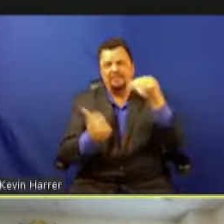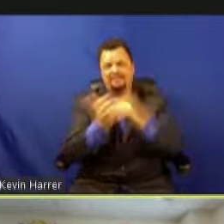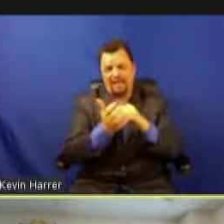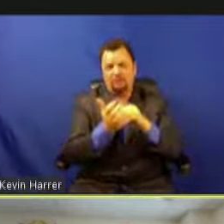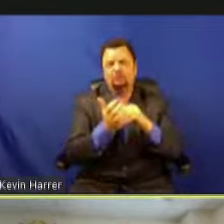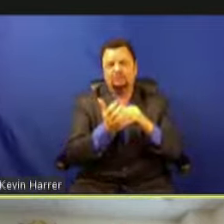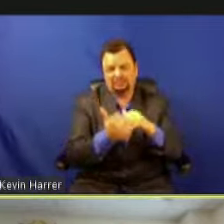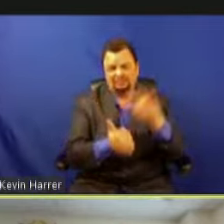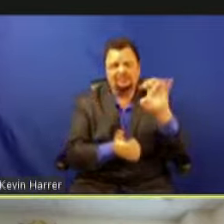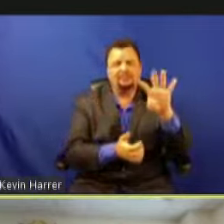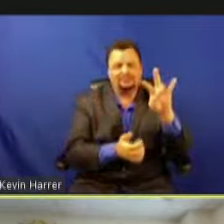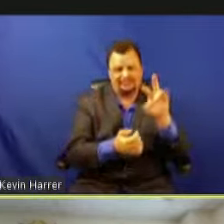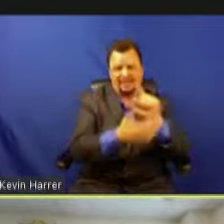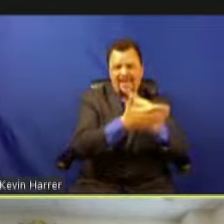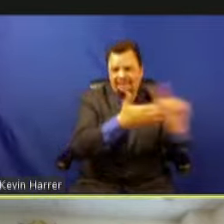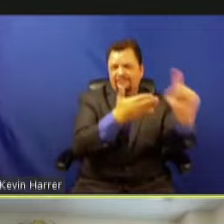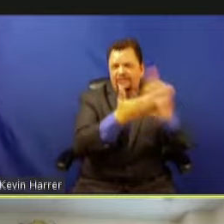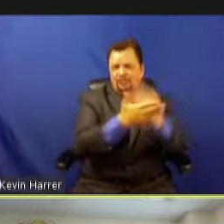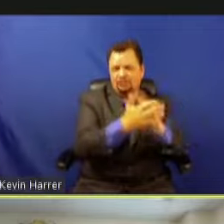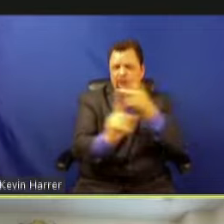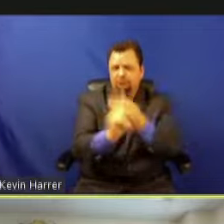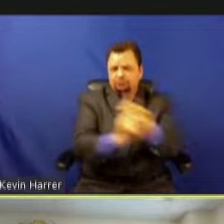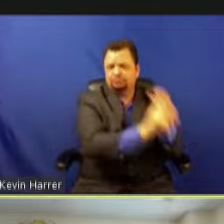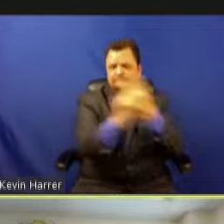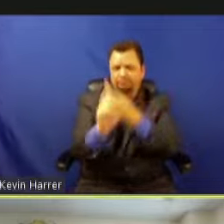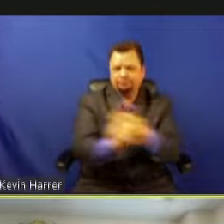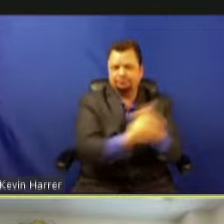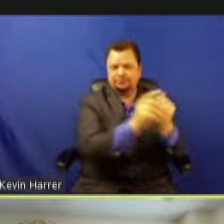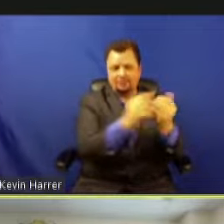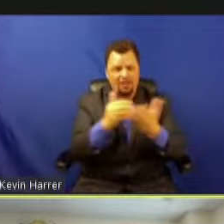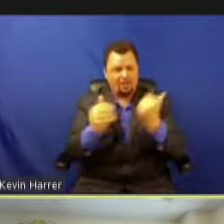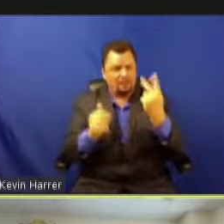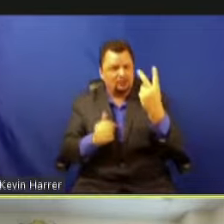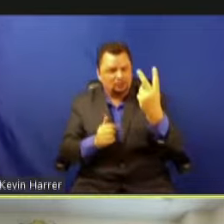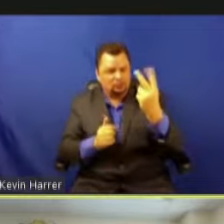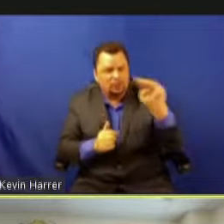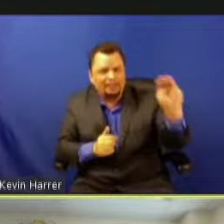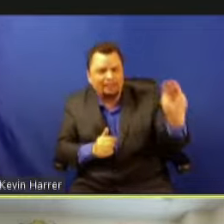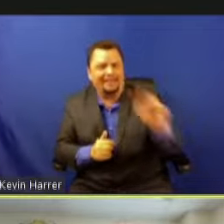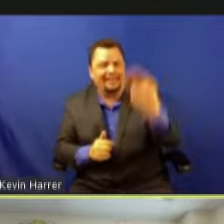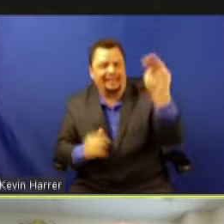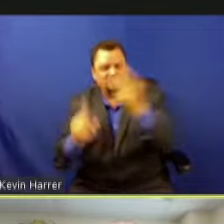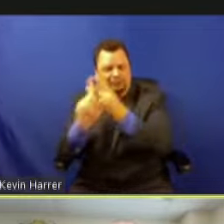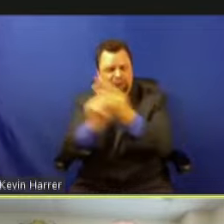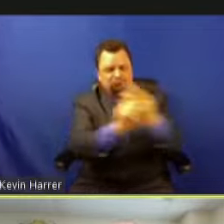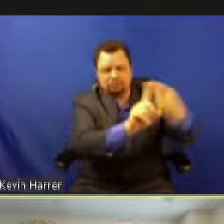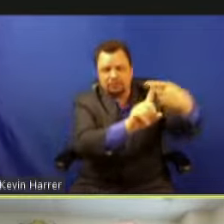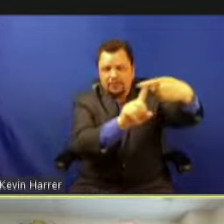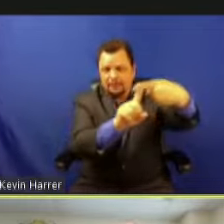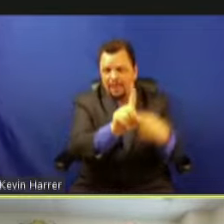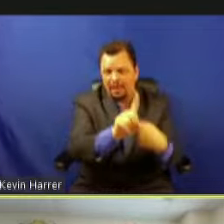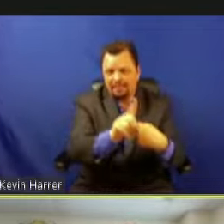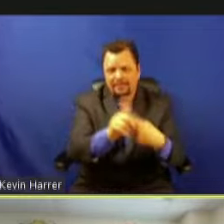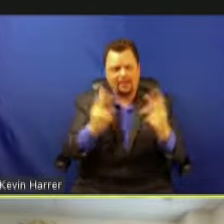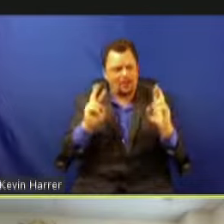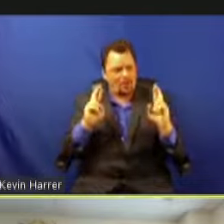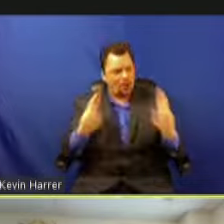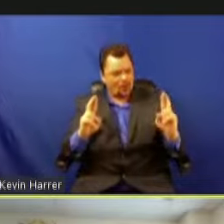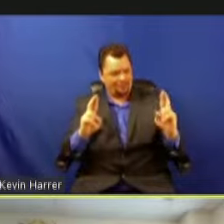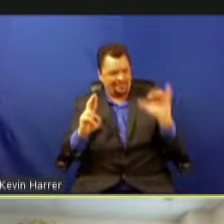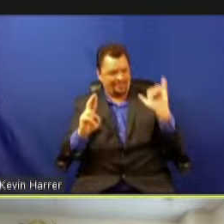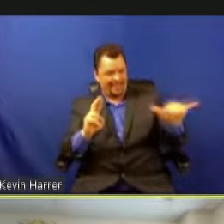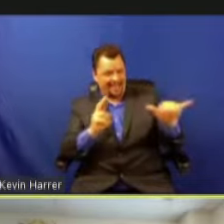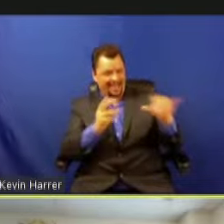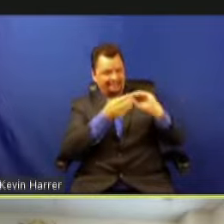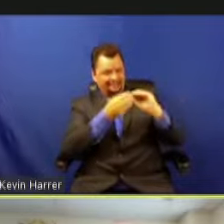month. We hope that we have that level of demand in Colorado, and we are here to serve it. Now, we know